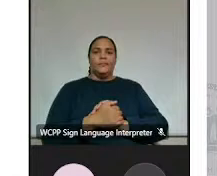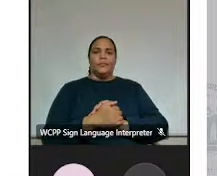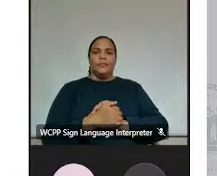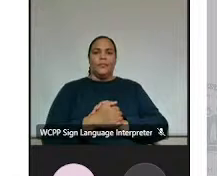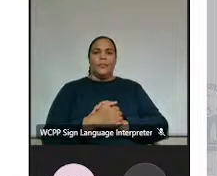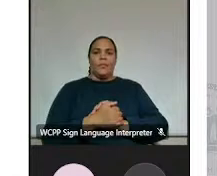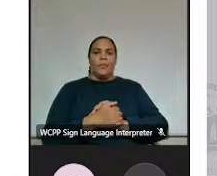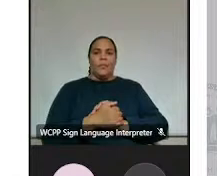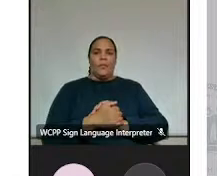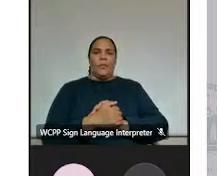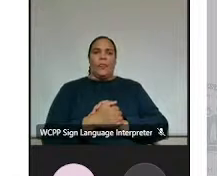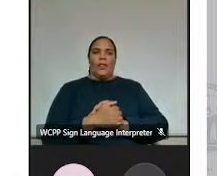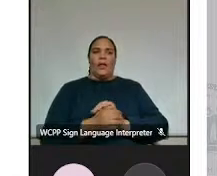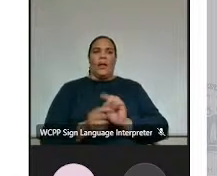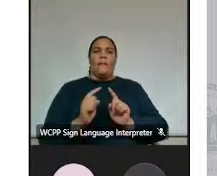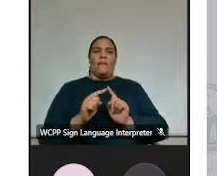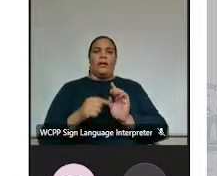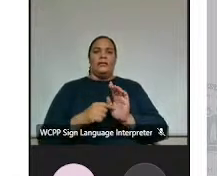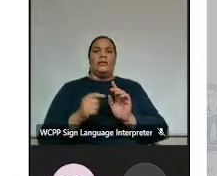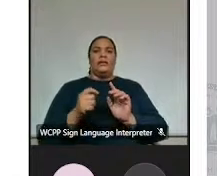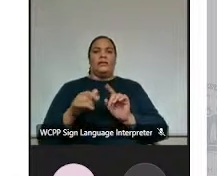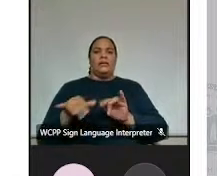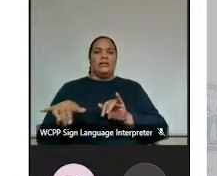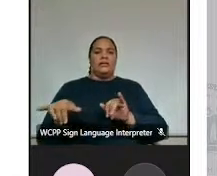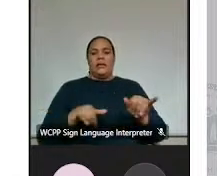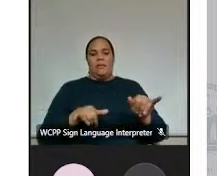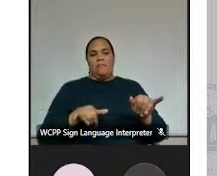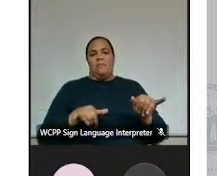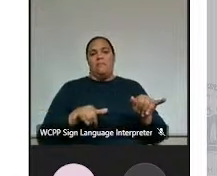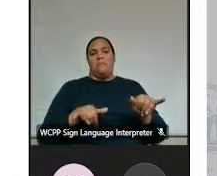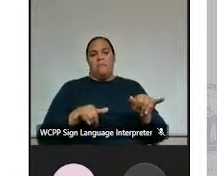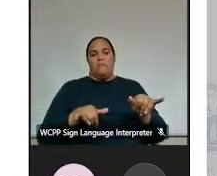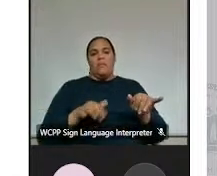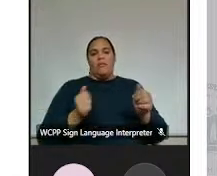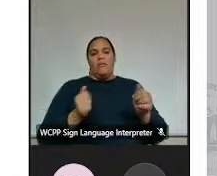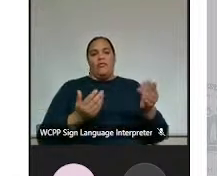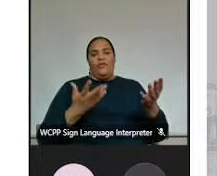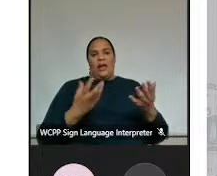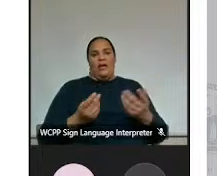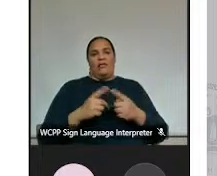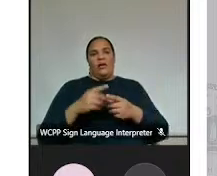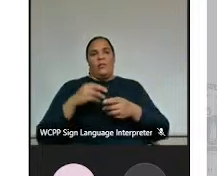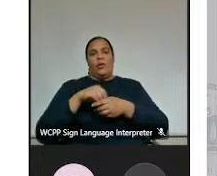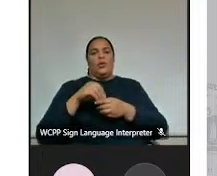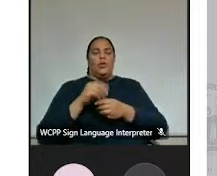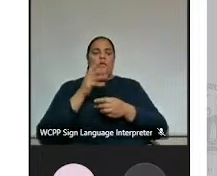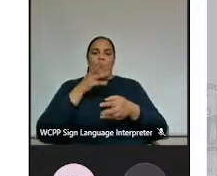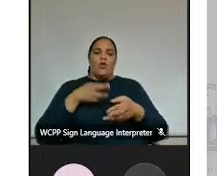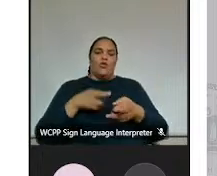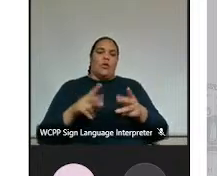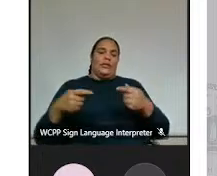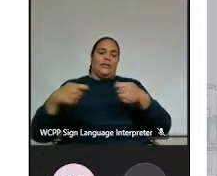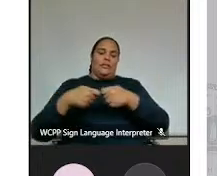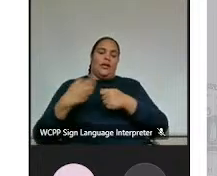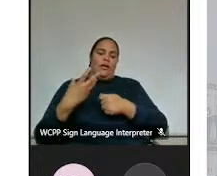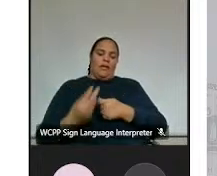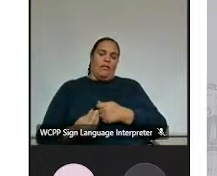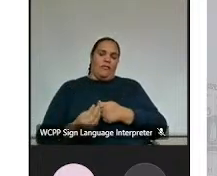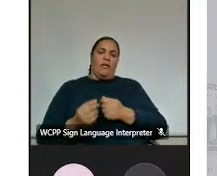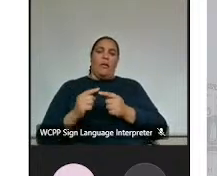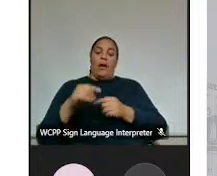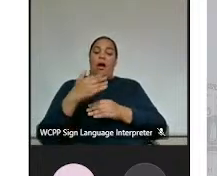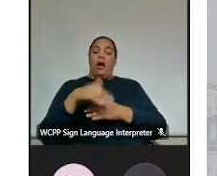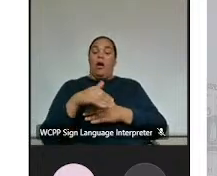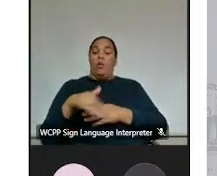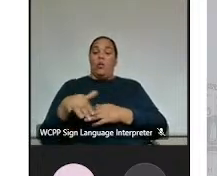Currently, the bill has similar provisions to the ordinance, and it includes the main road subsidy. The outline